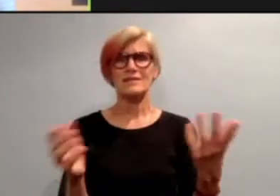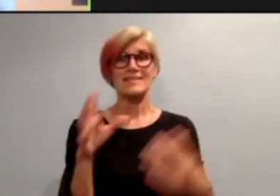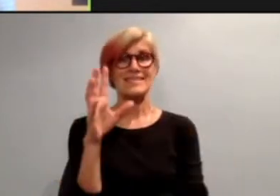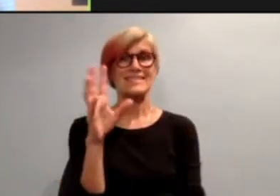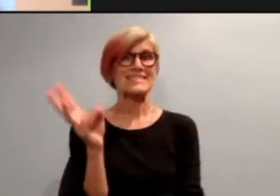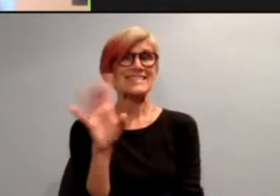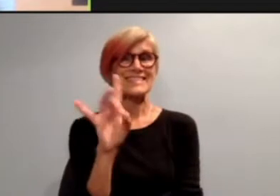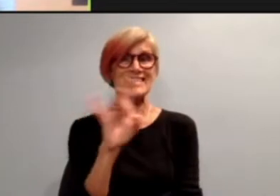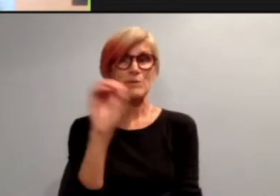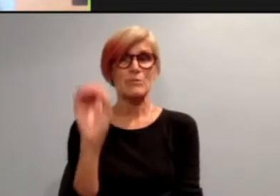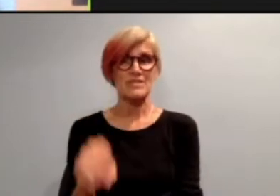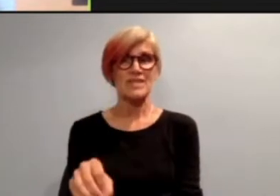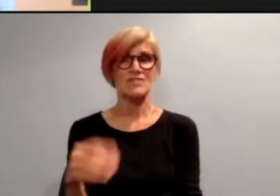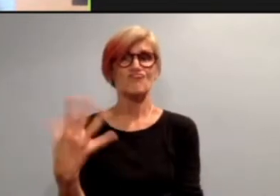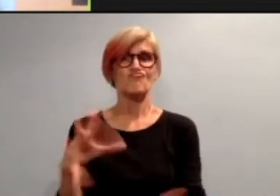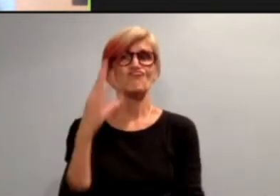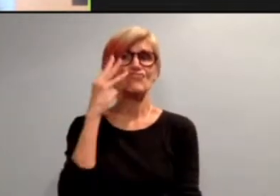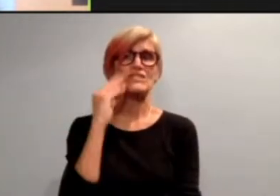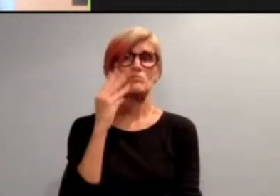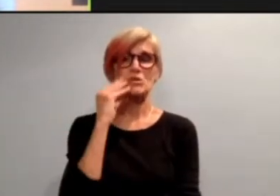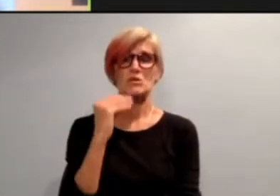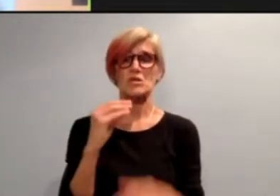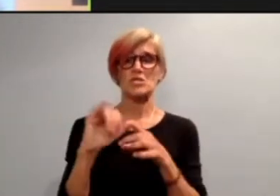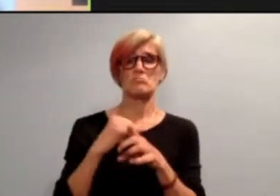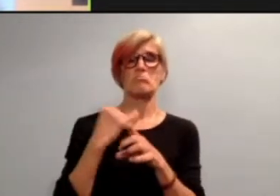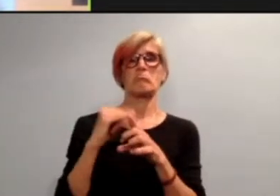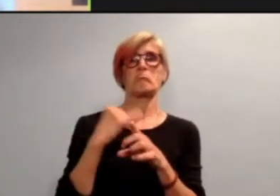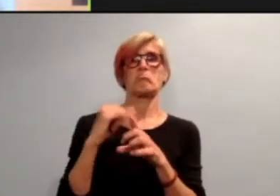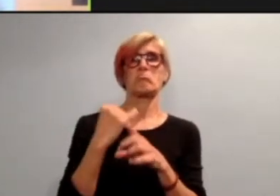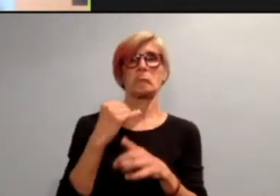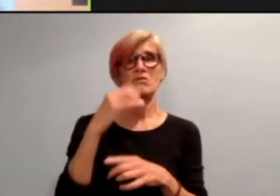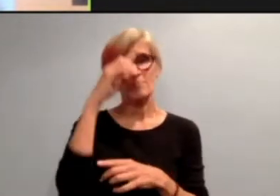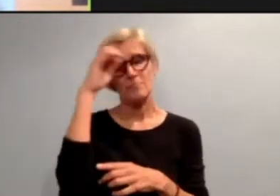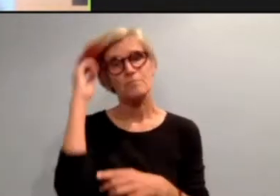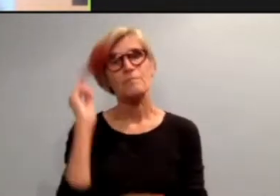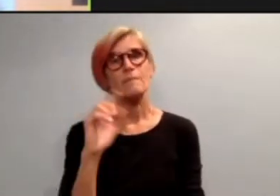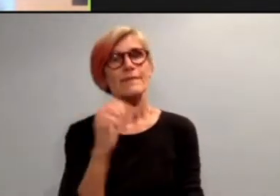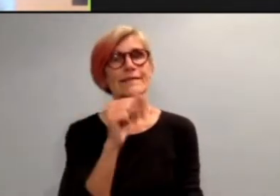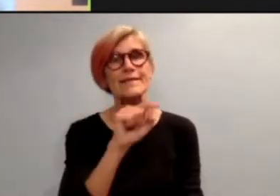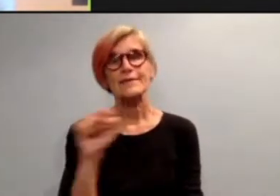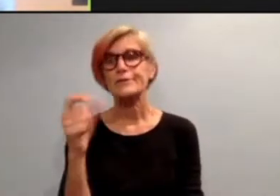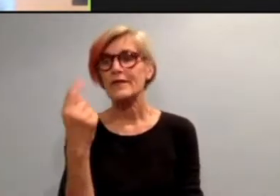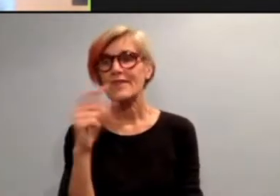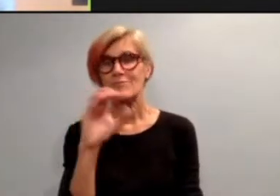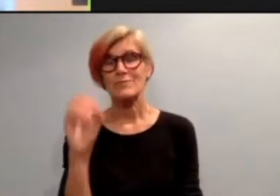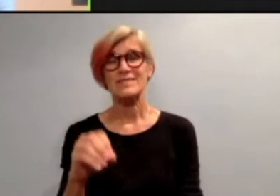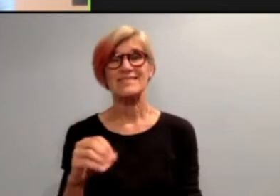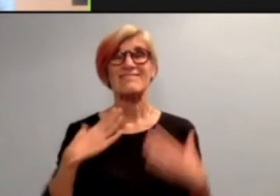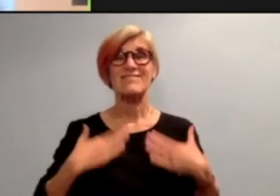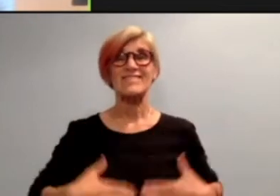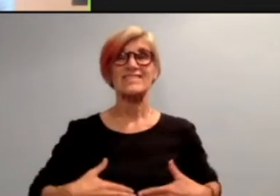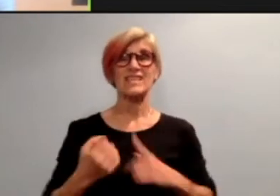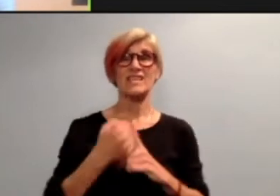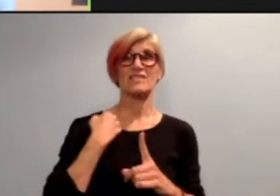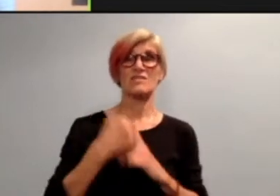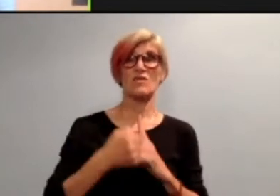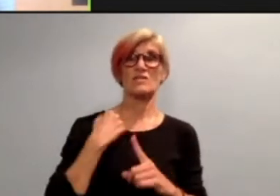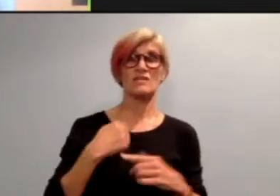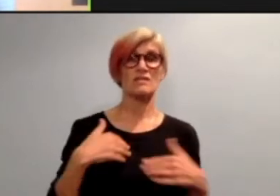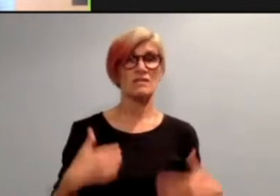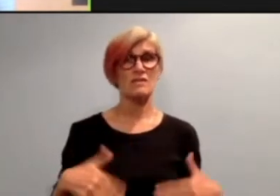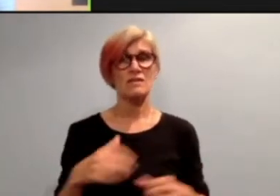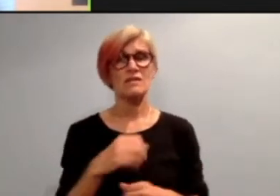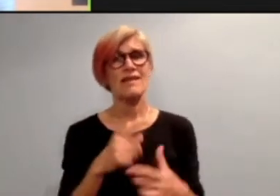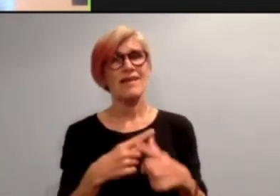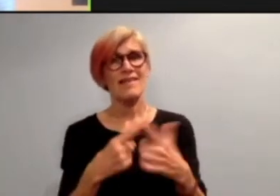68% have gotten verbally attacked, 10 to 11% have been physically assaulted, and then